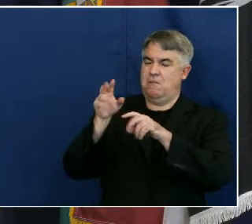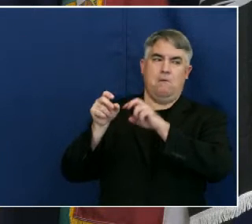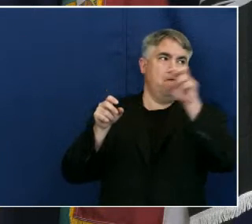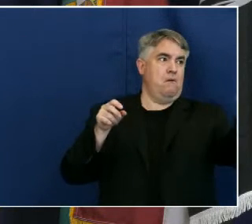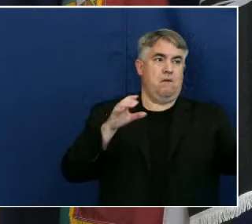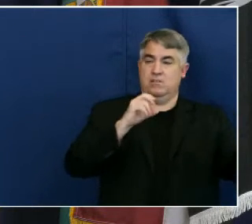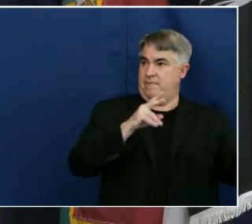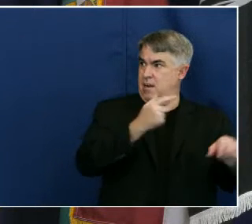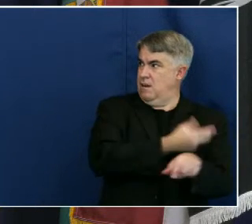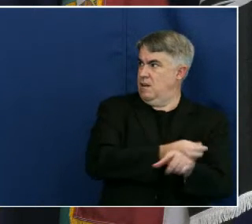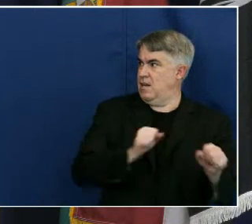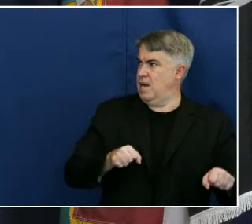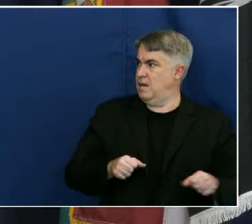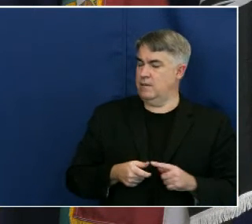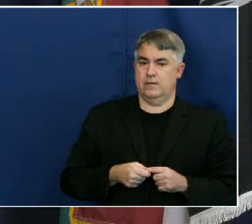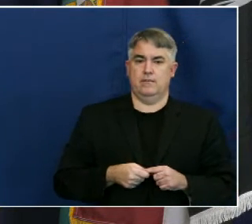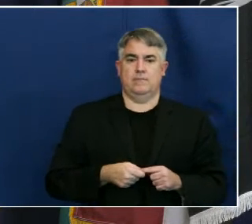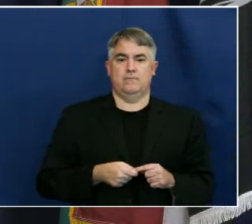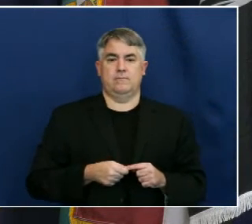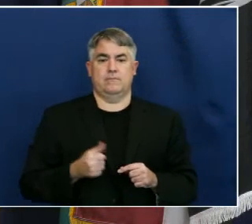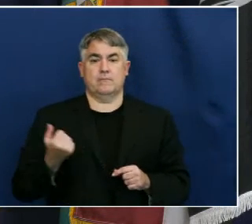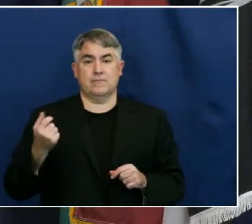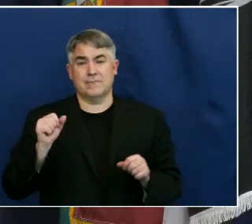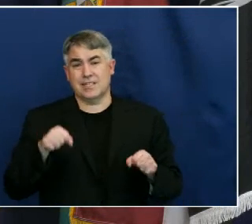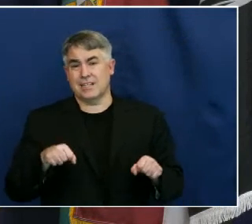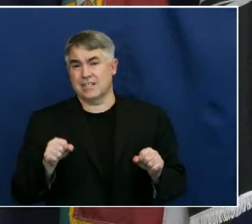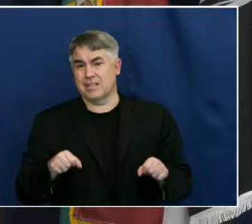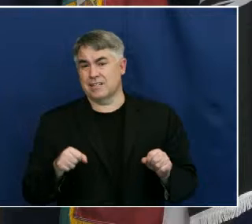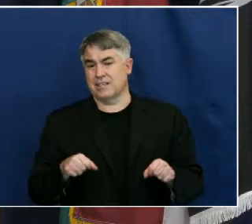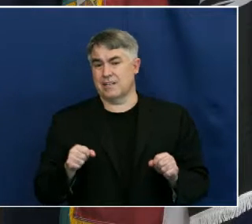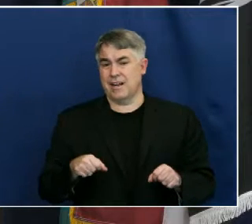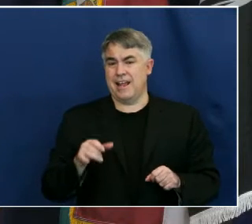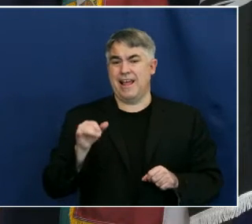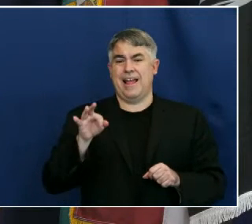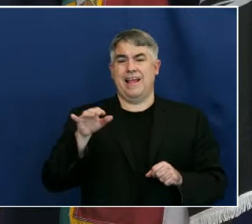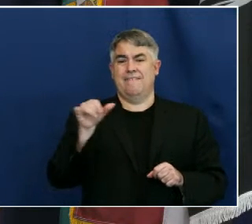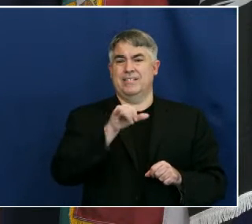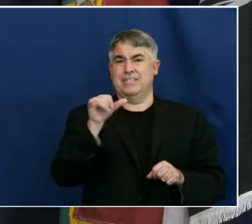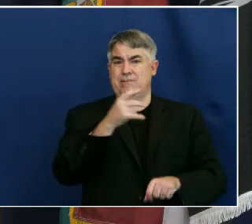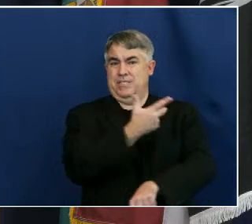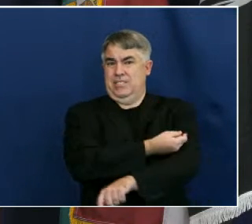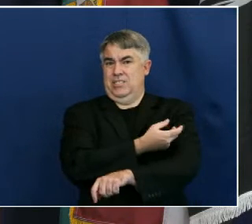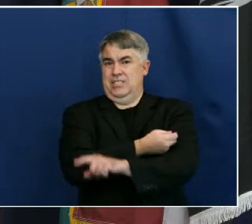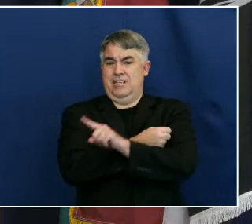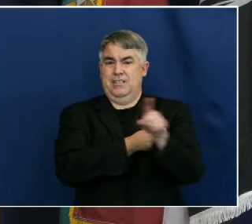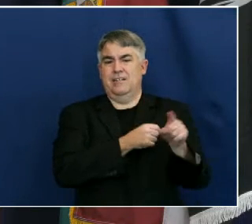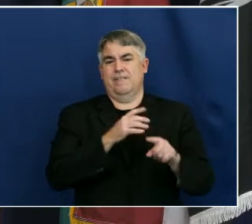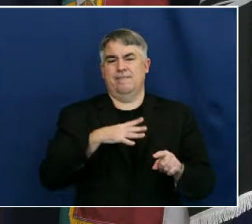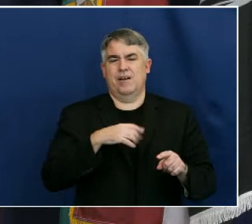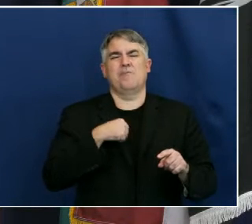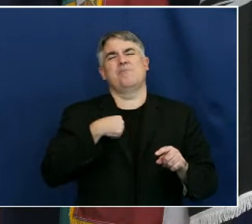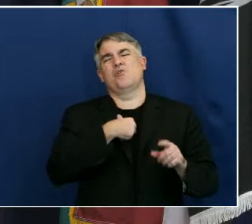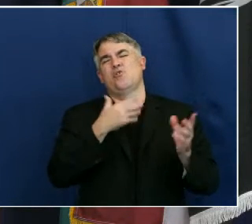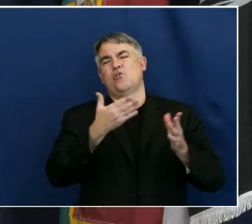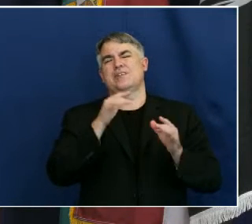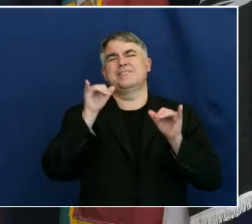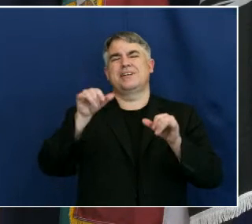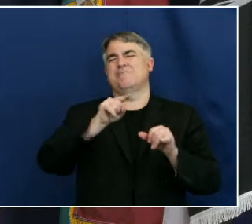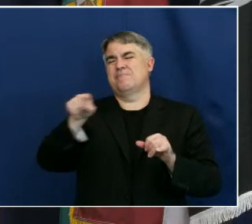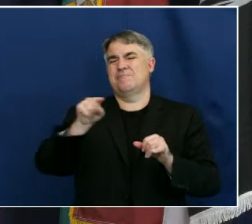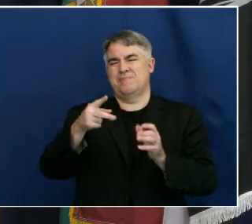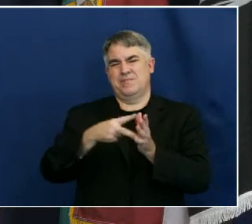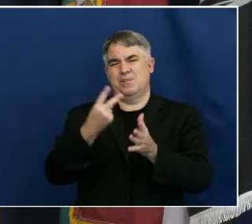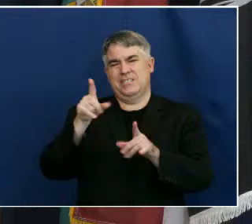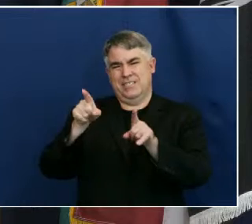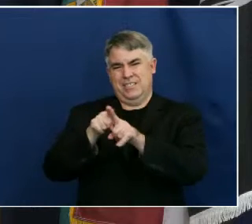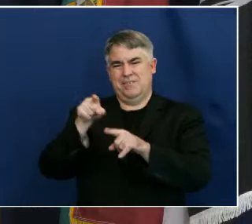site. It's a little bit easier. But as long as it's the same vaccine, then they absolutely could. Thank you, Supervisor Fletcher.